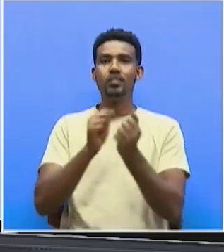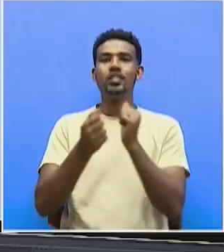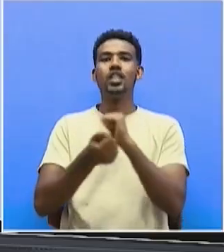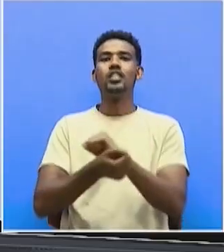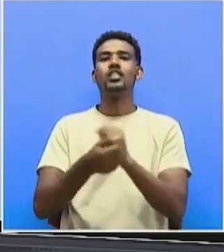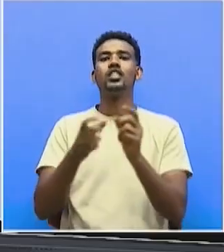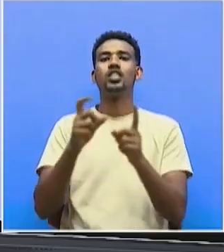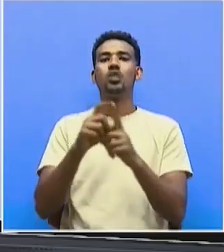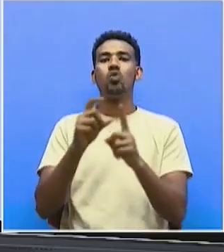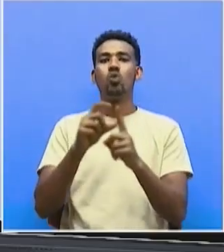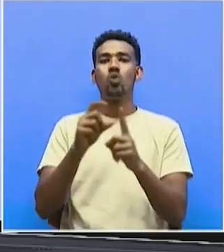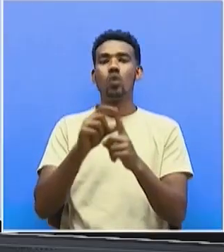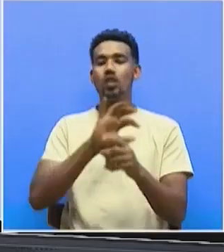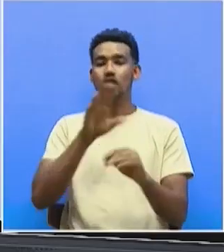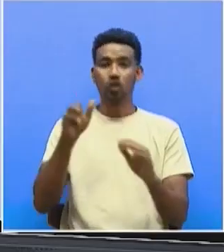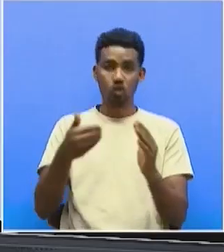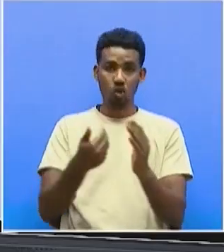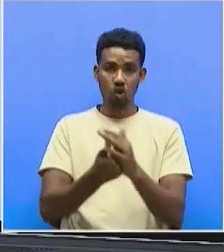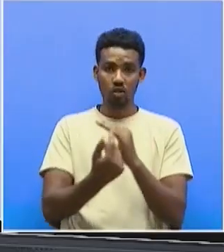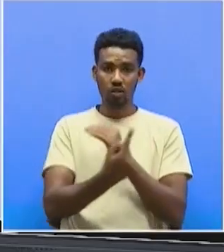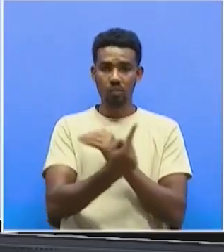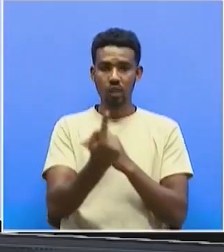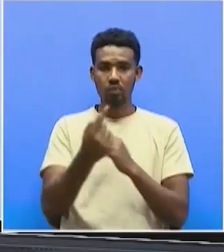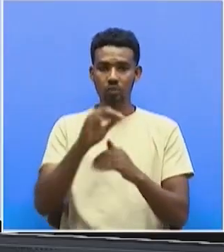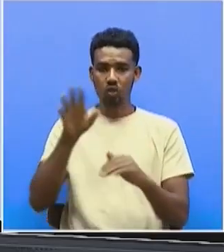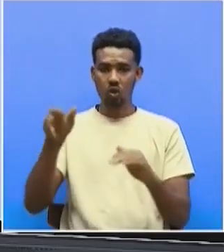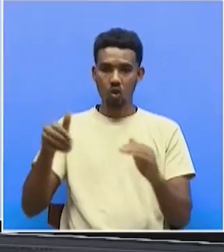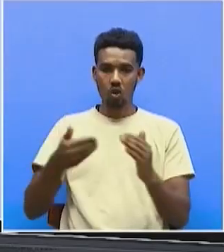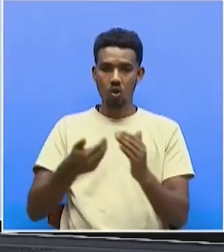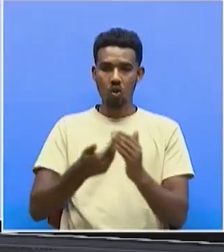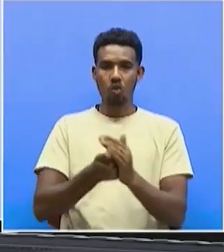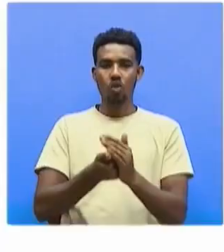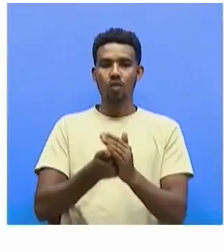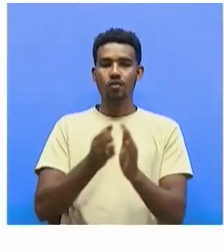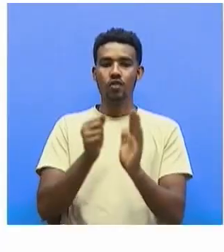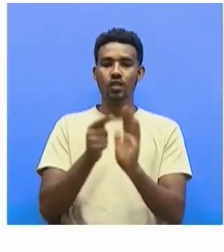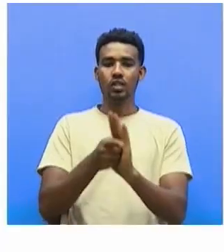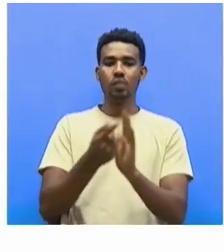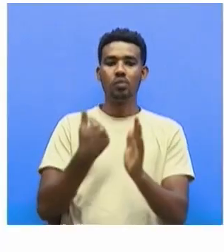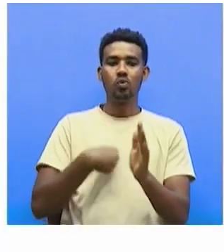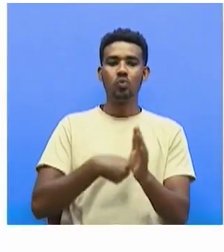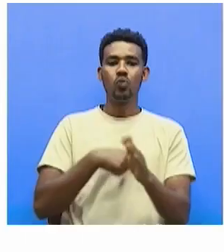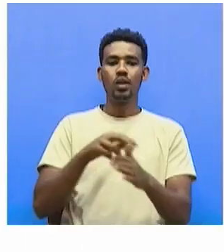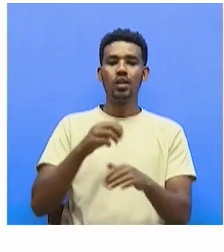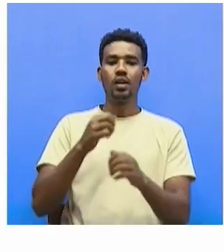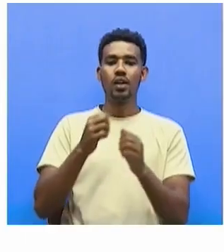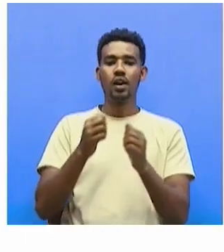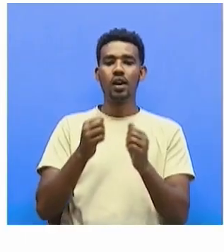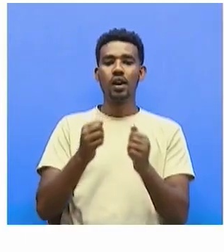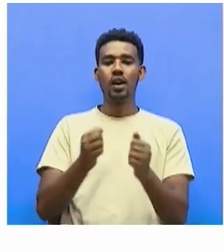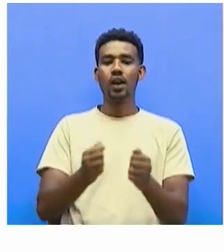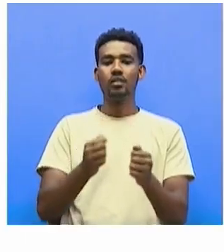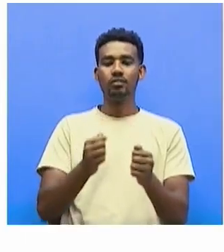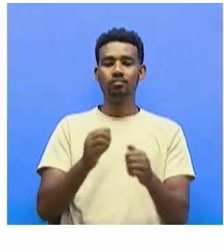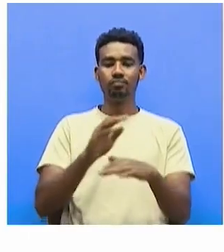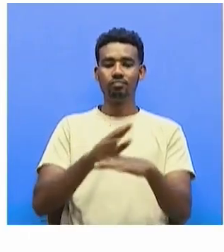whole words, sometimes not at all. For example, here we can mention some example here. For